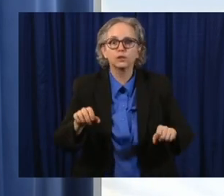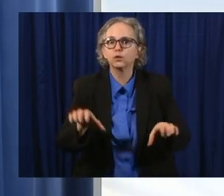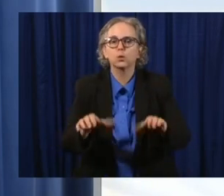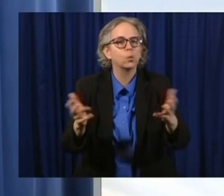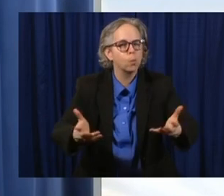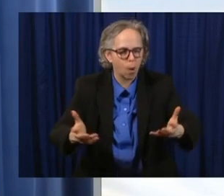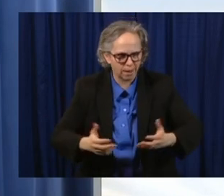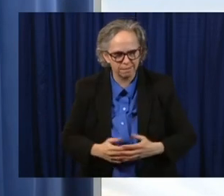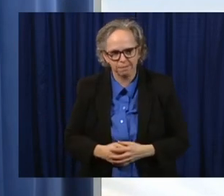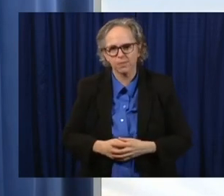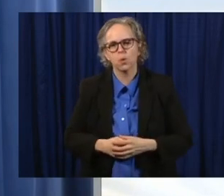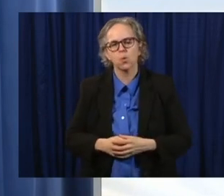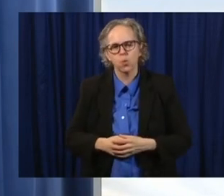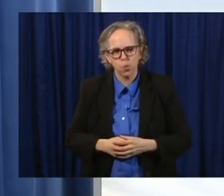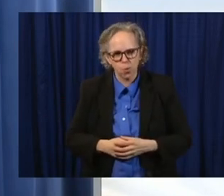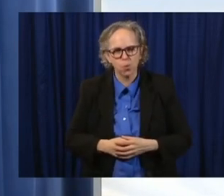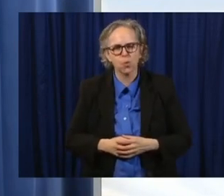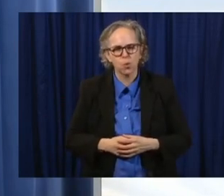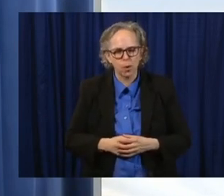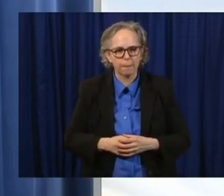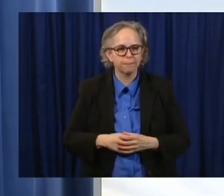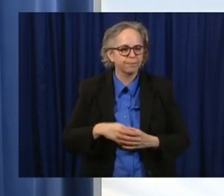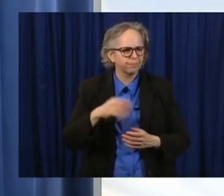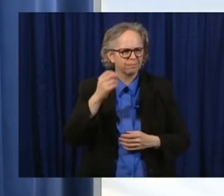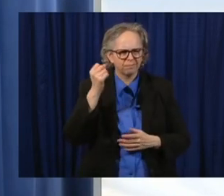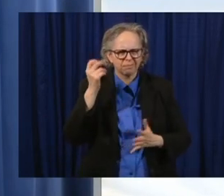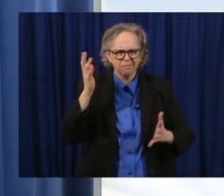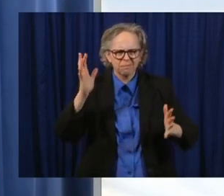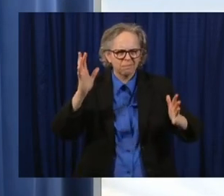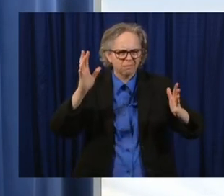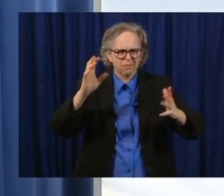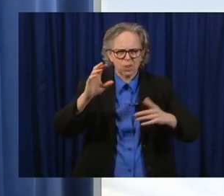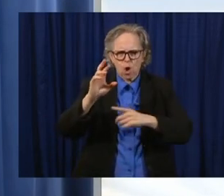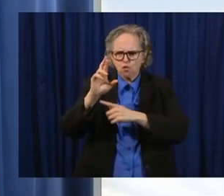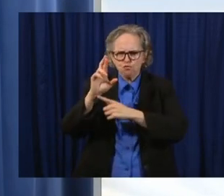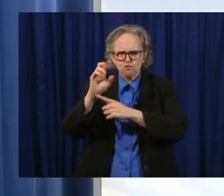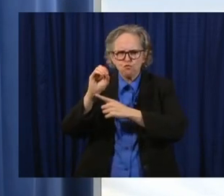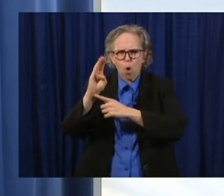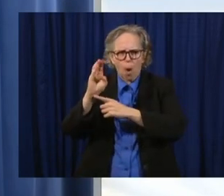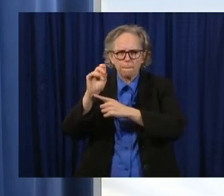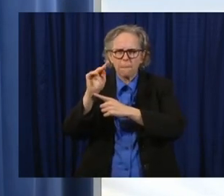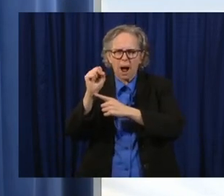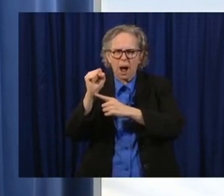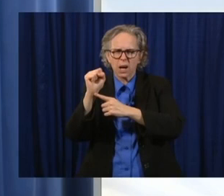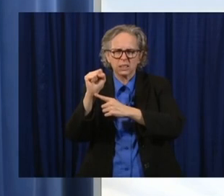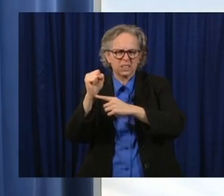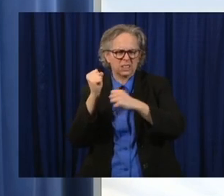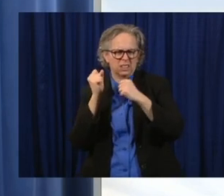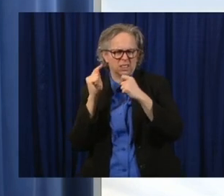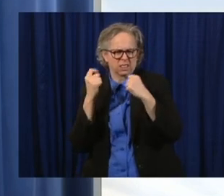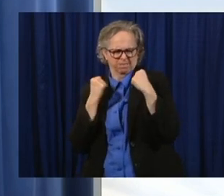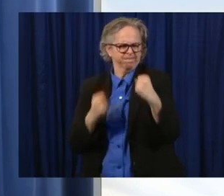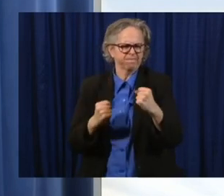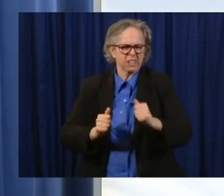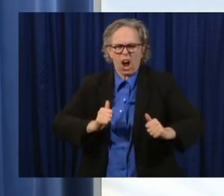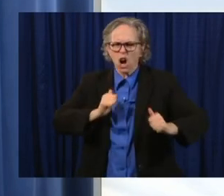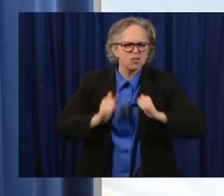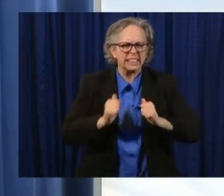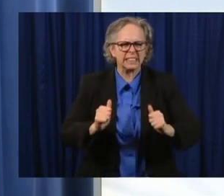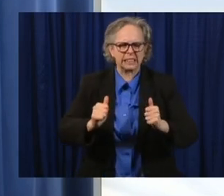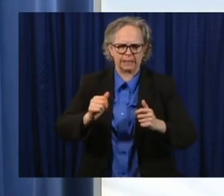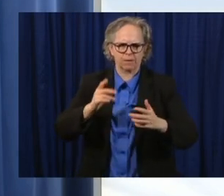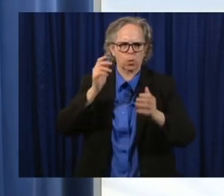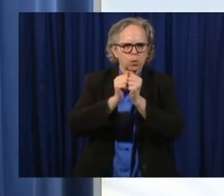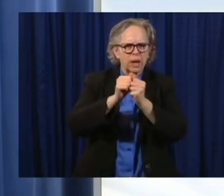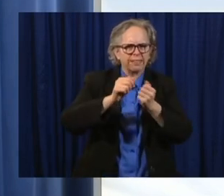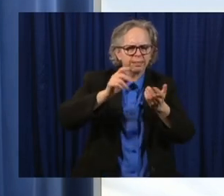very aggressive contact exposure tracing system in the state of Ohio. And so I want to talk for